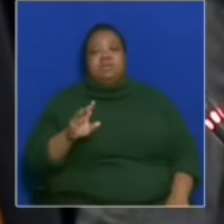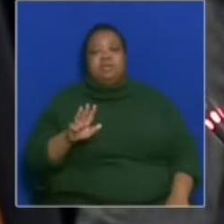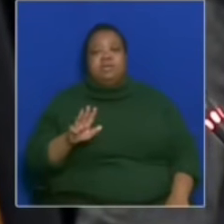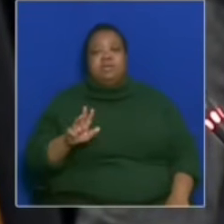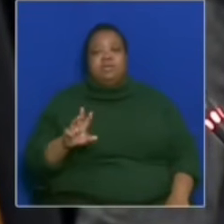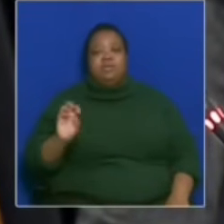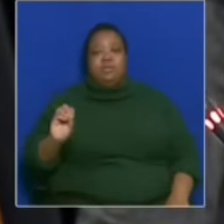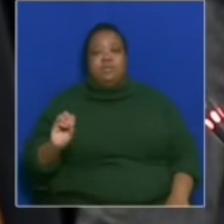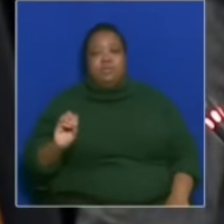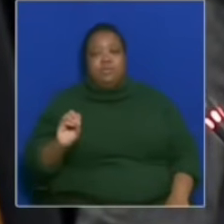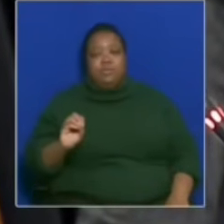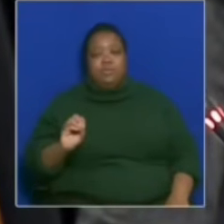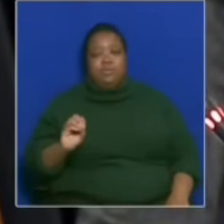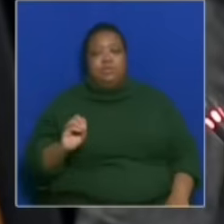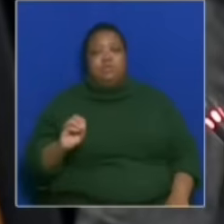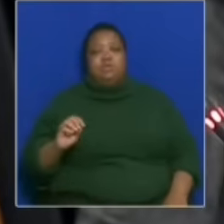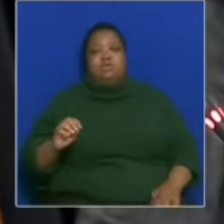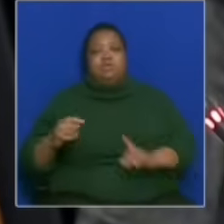Mr. Sayed